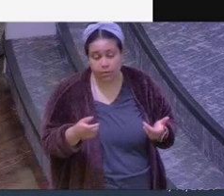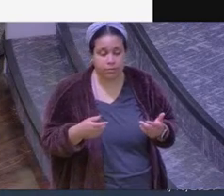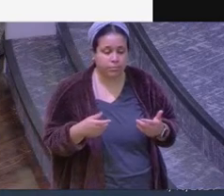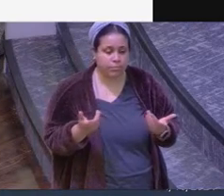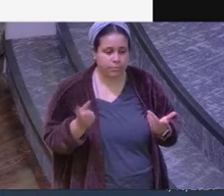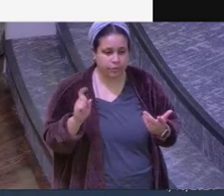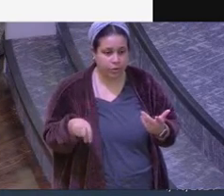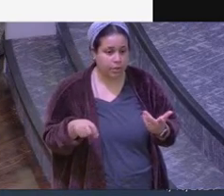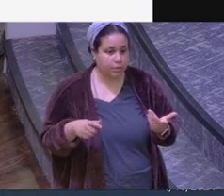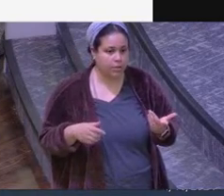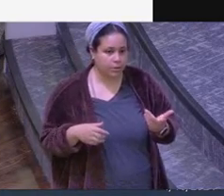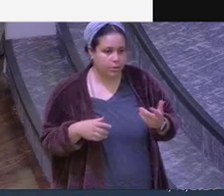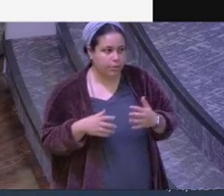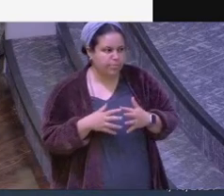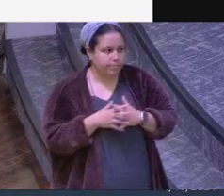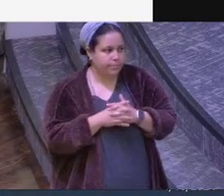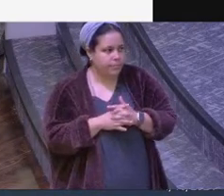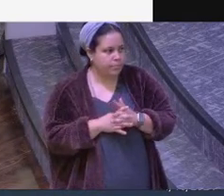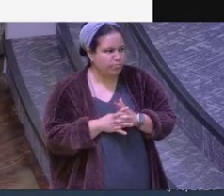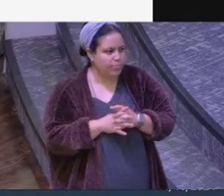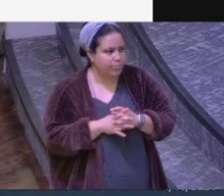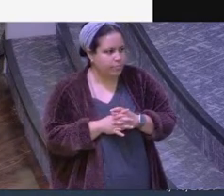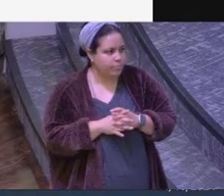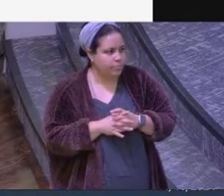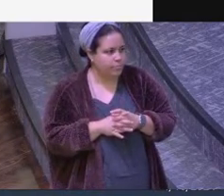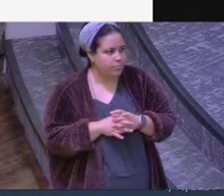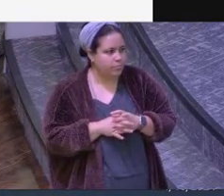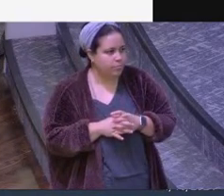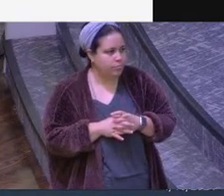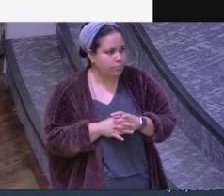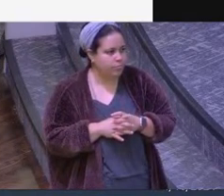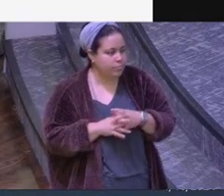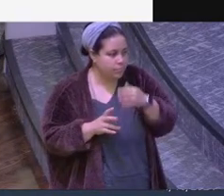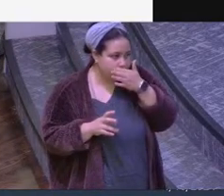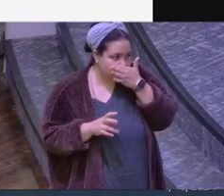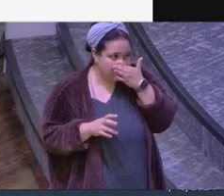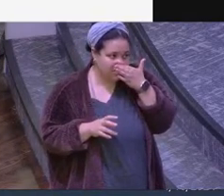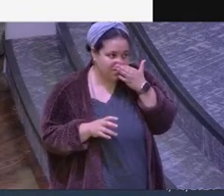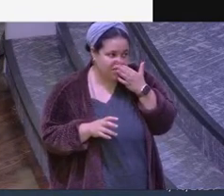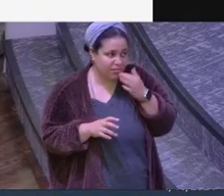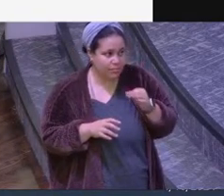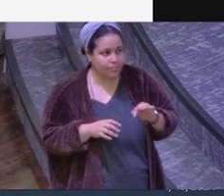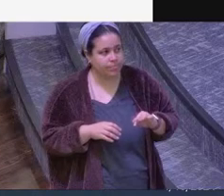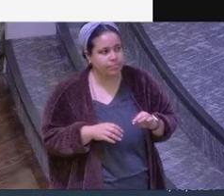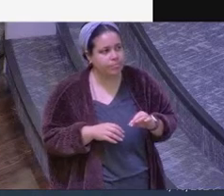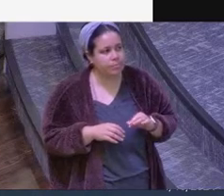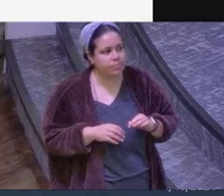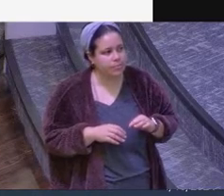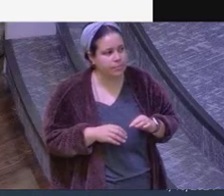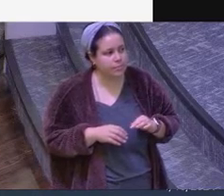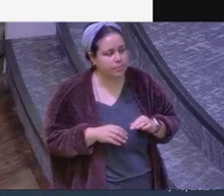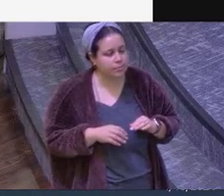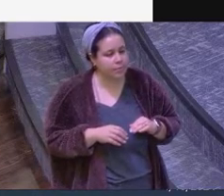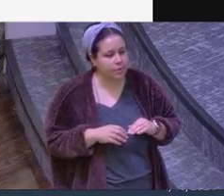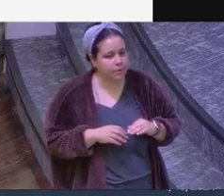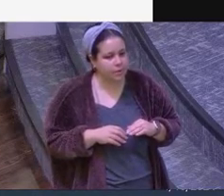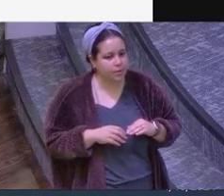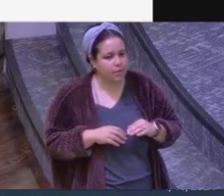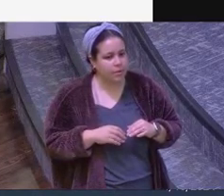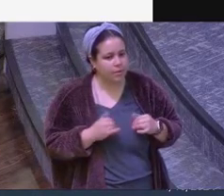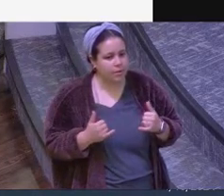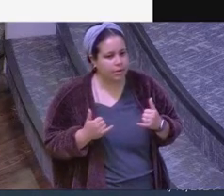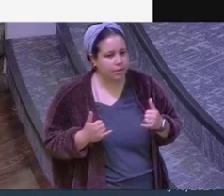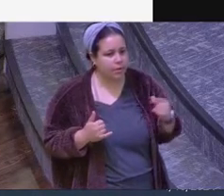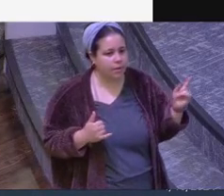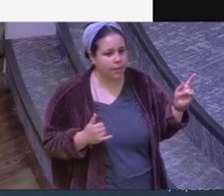general fund if you decide not to use it. So I didn't budget anything because we'll look at where we're at fund balance wise right now, but it's